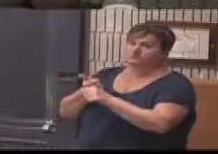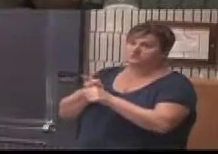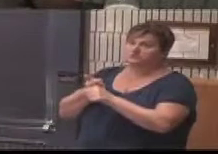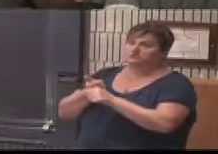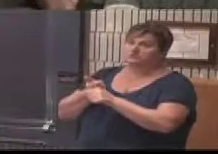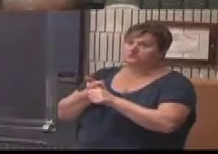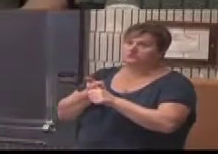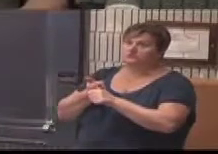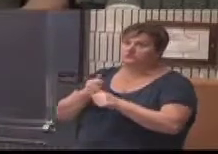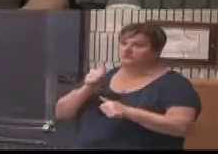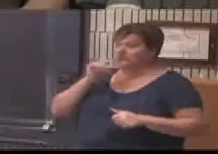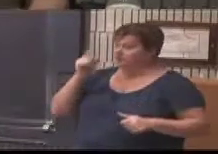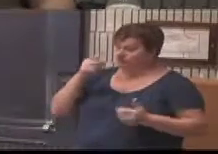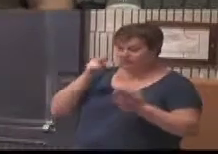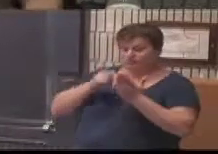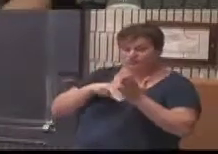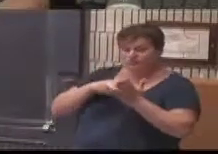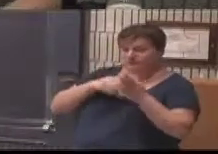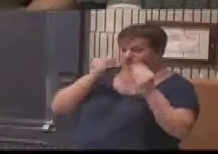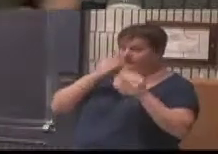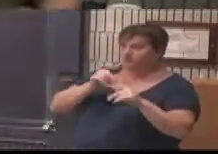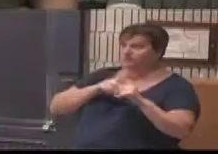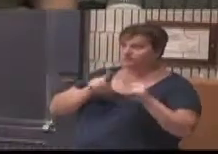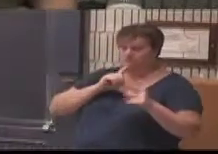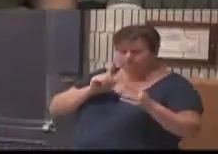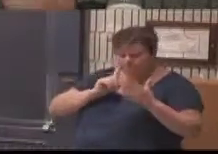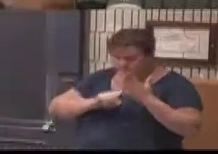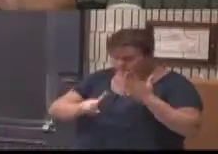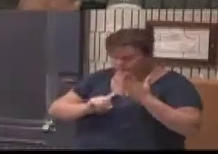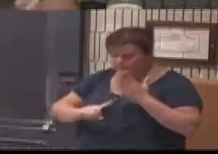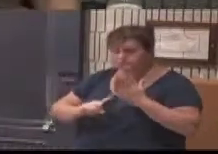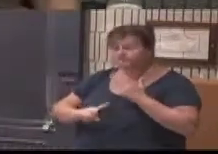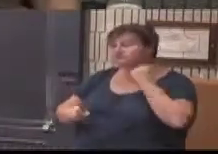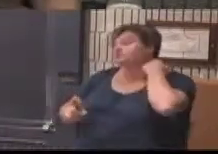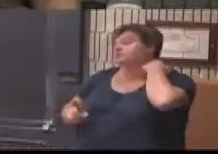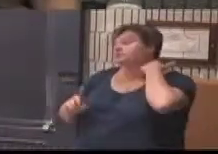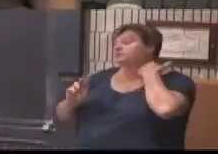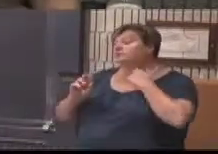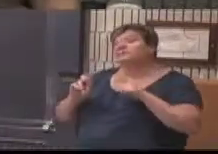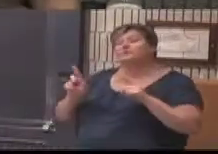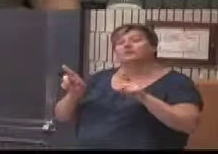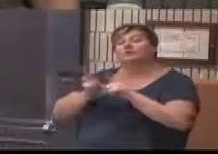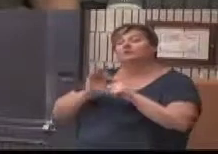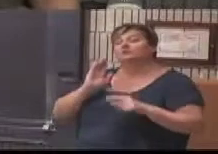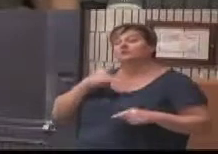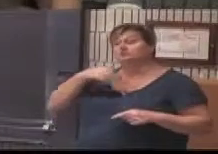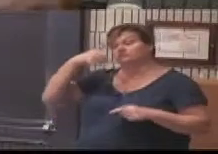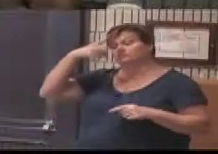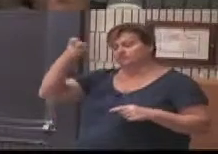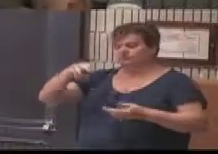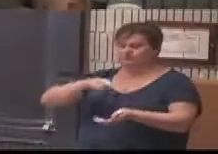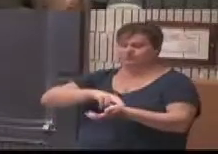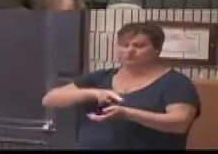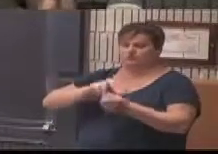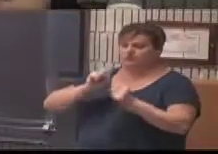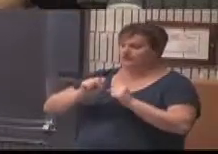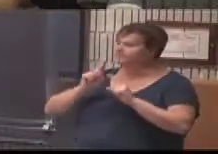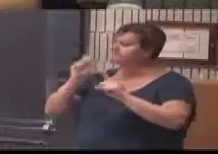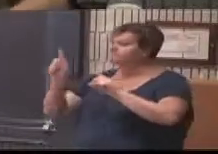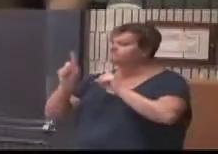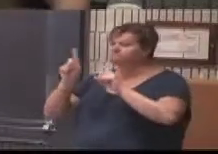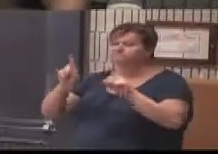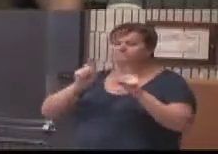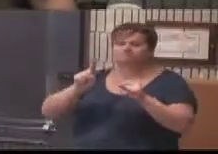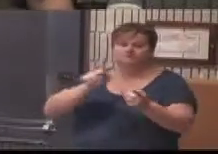not just, you know, read the data coming in, but really look at it. And also our dream was that we would have nurses who would really be able to go out in the field